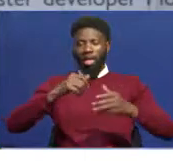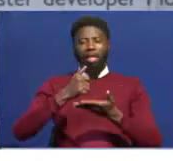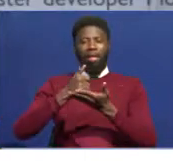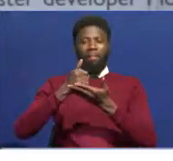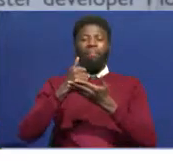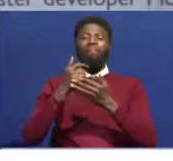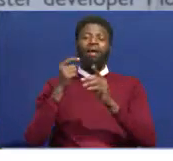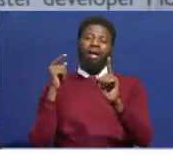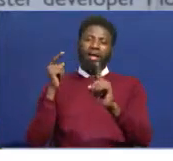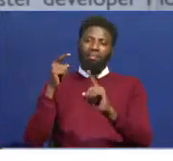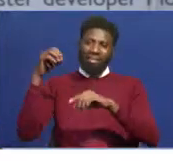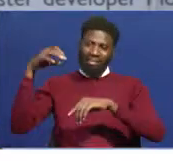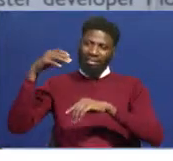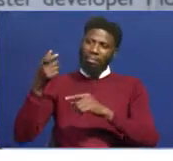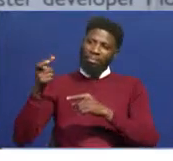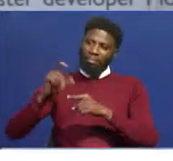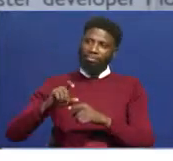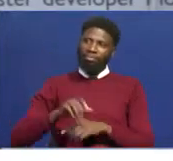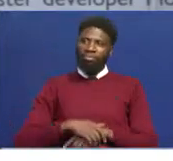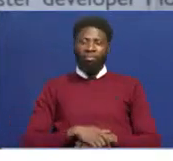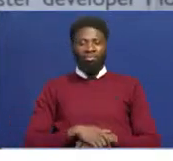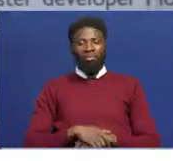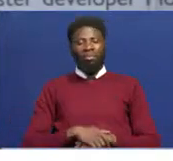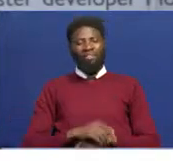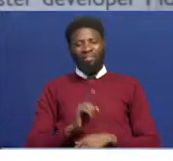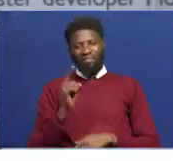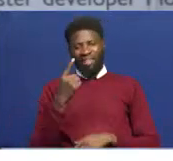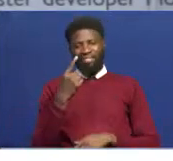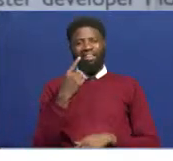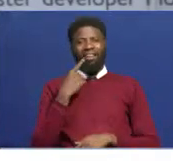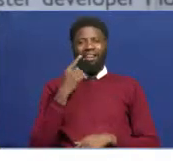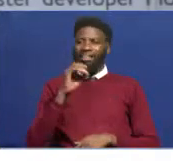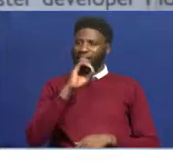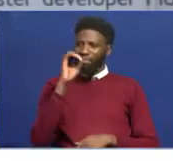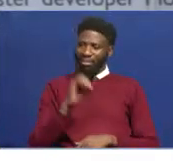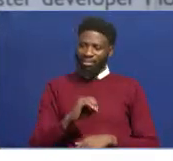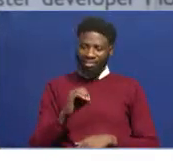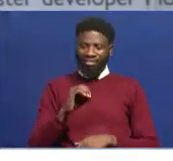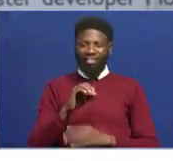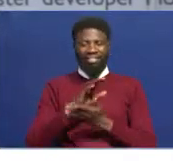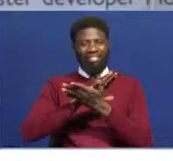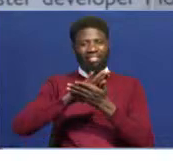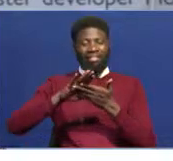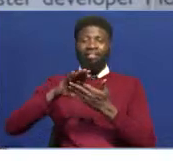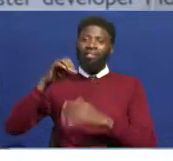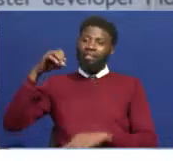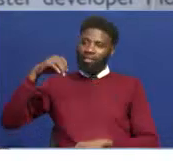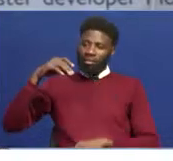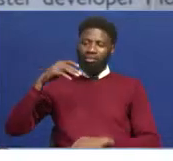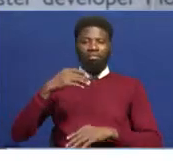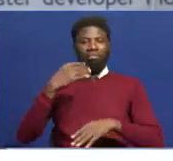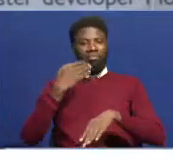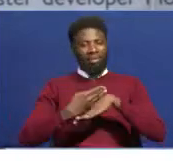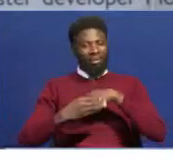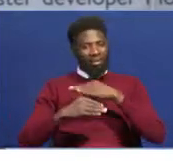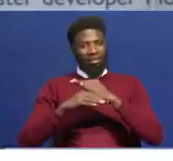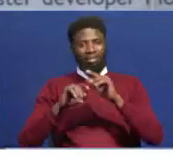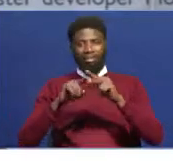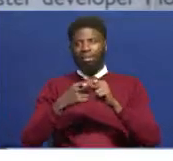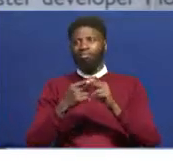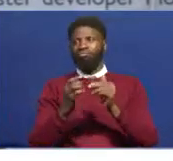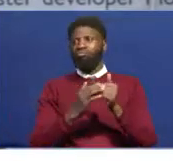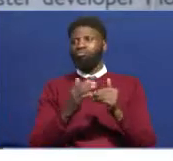first ever 100% green data center is already underway, with plans for